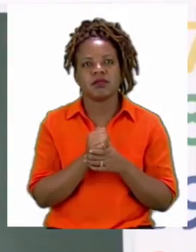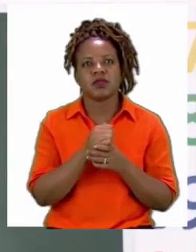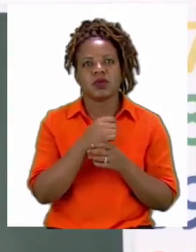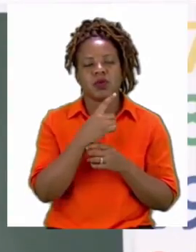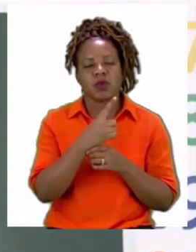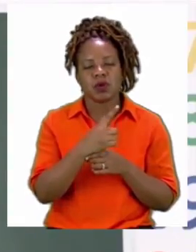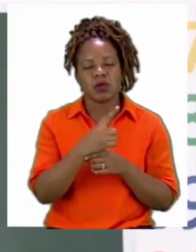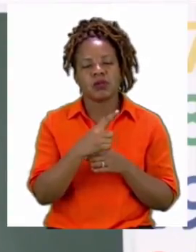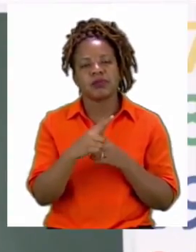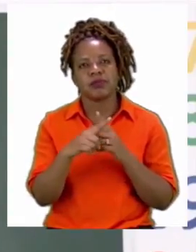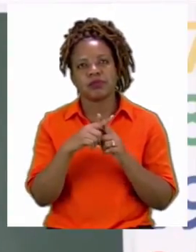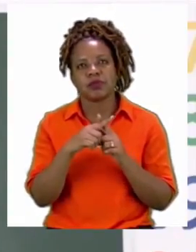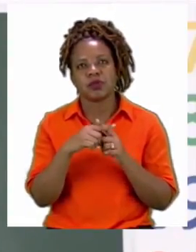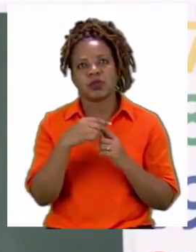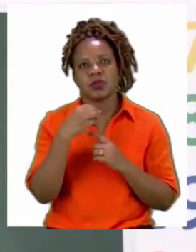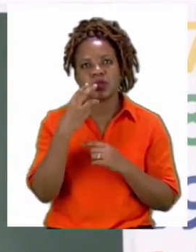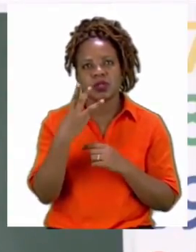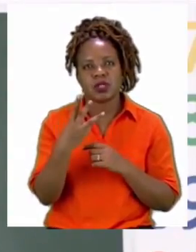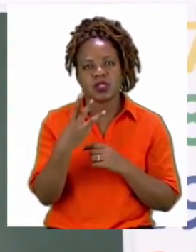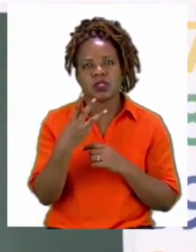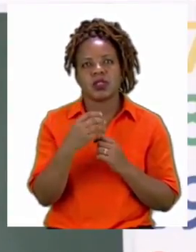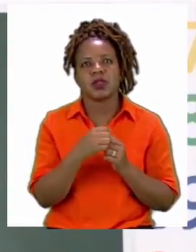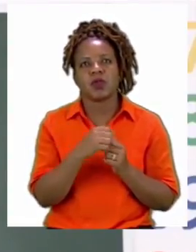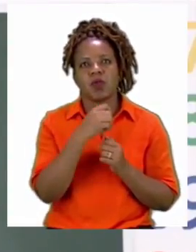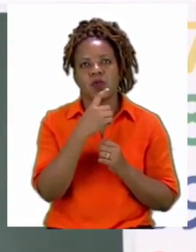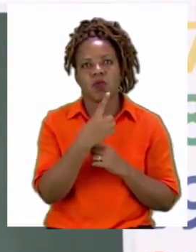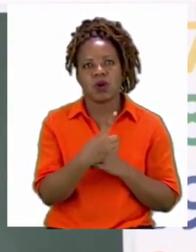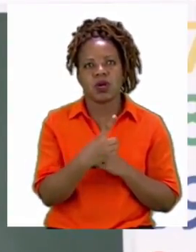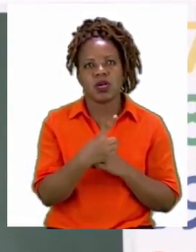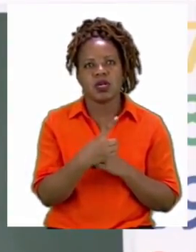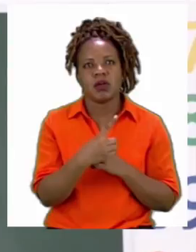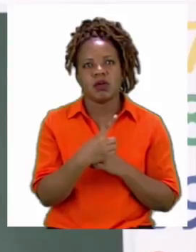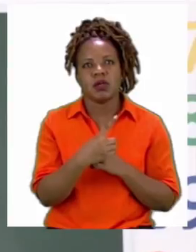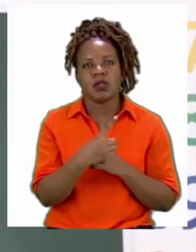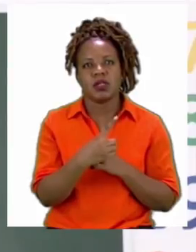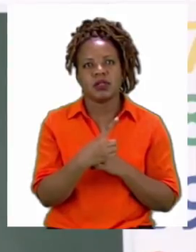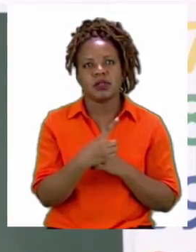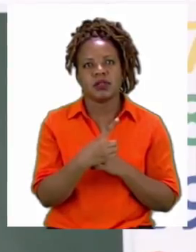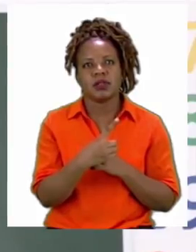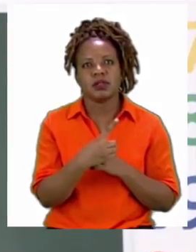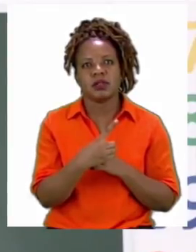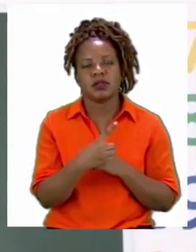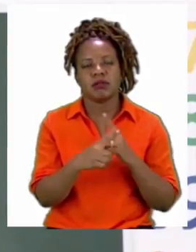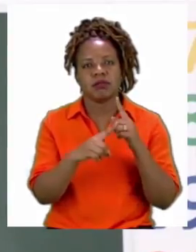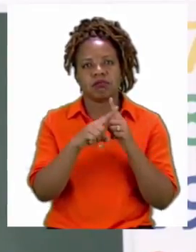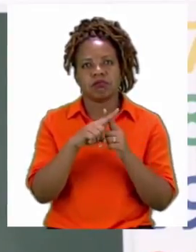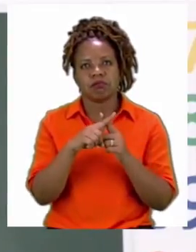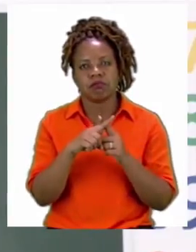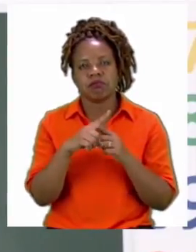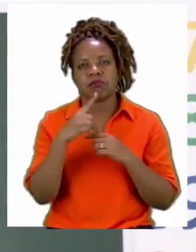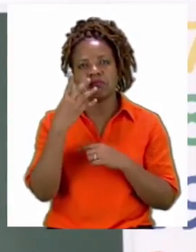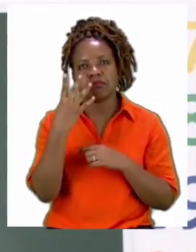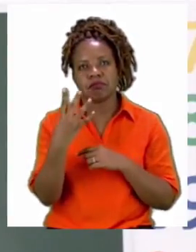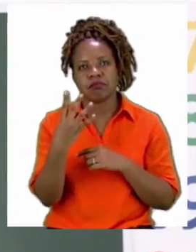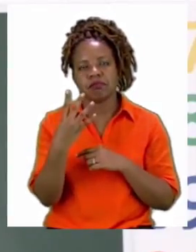3 equals 3. Let's move on. 1 set of